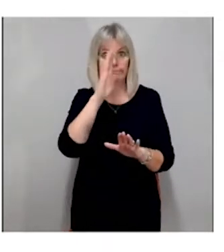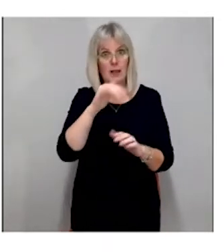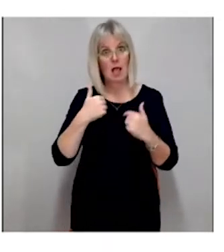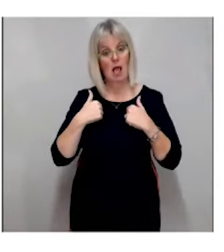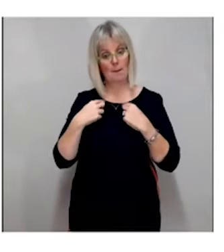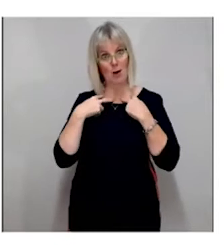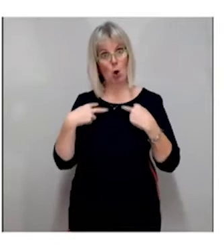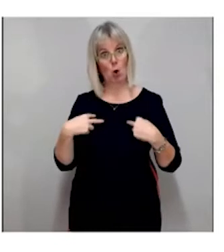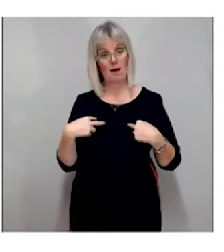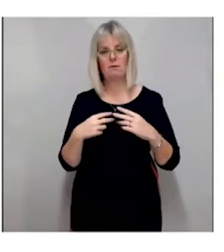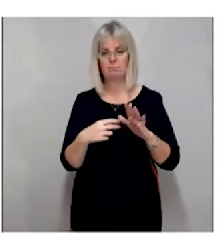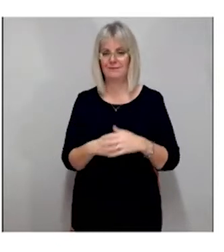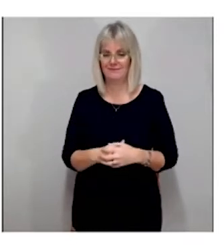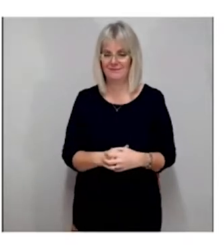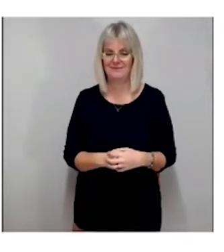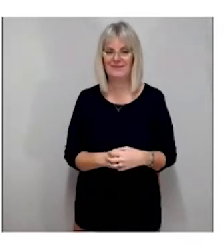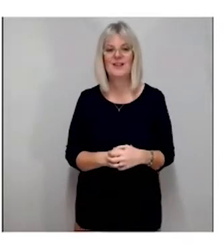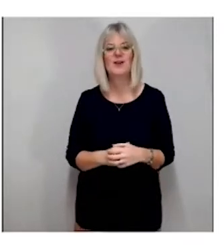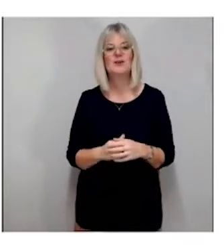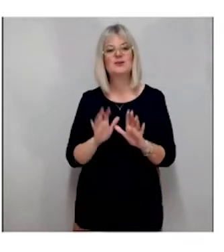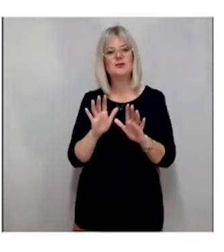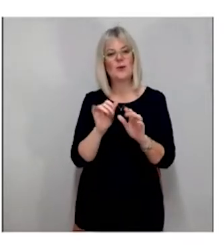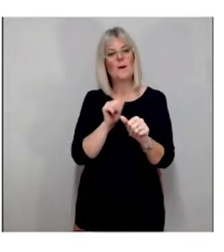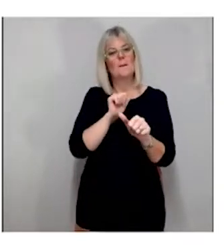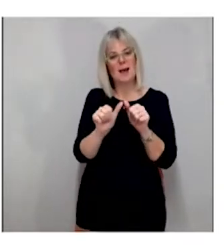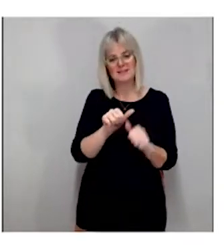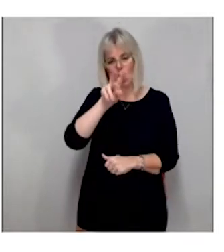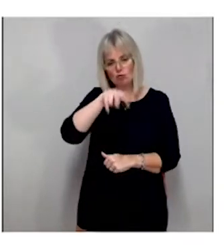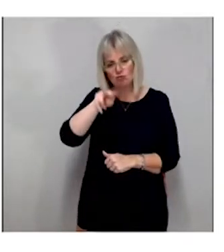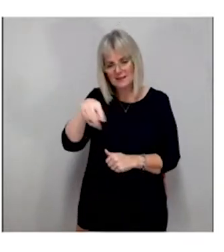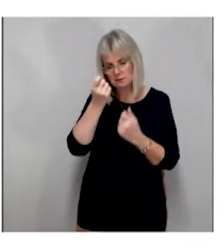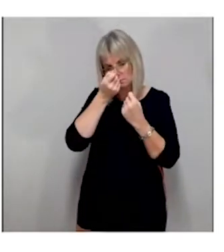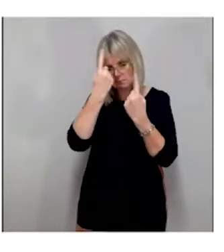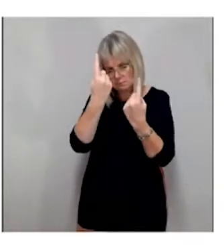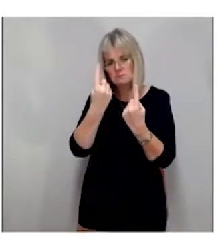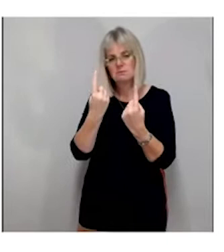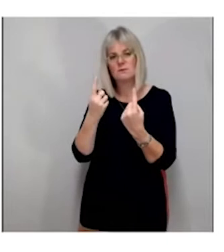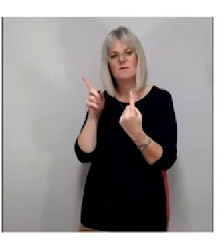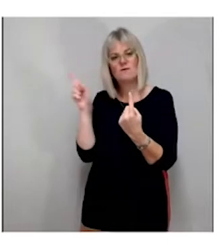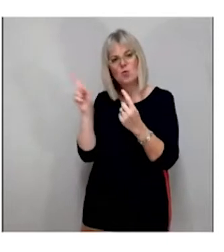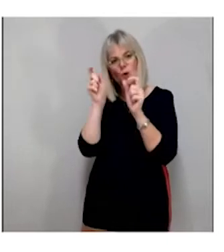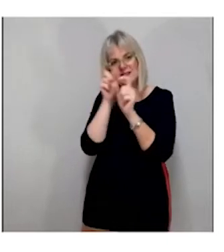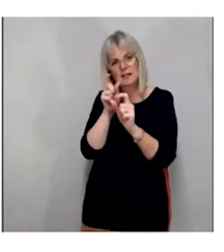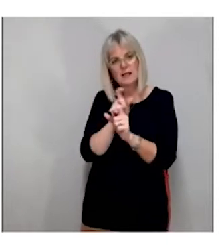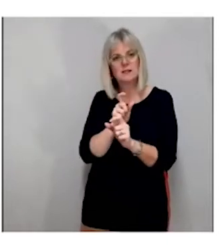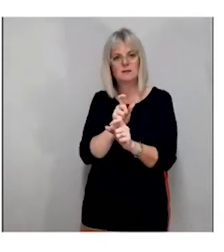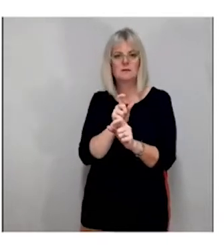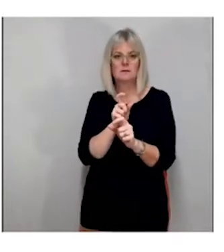So better reading comprehension thanks to people with dyslexia like Donna. Immersive Reader has increased